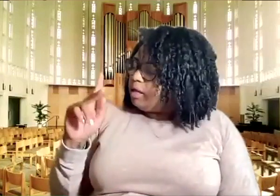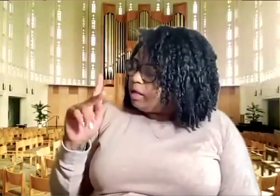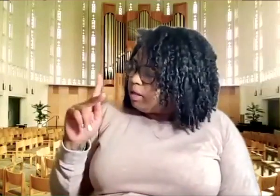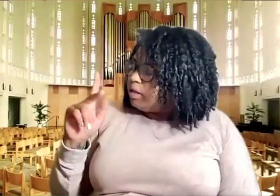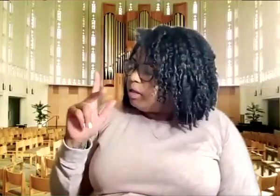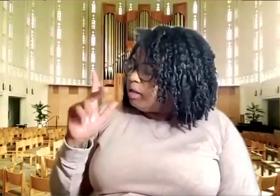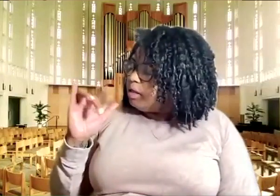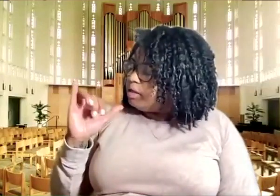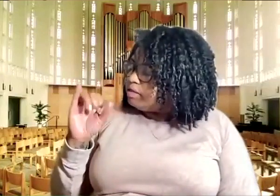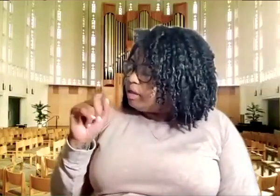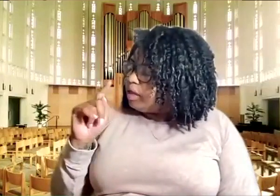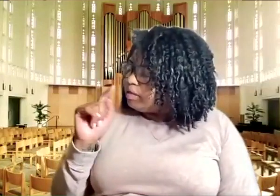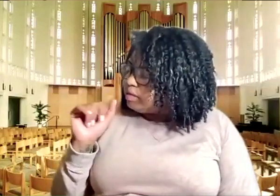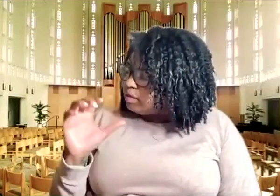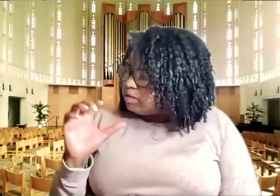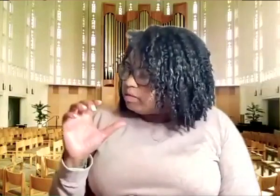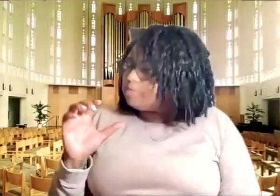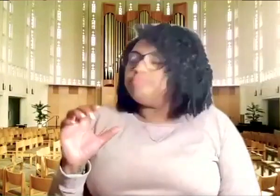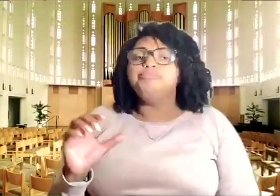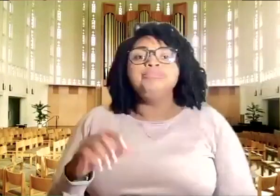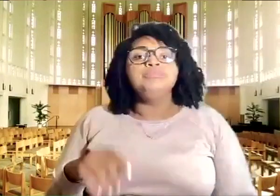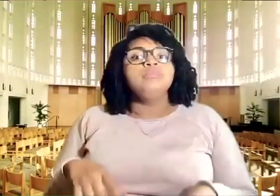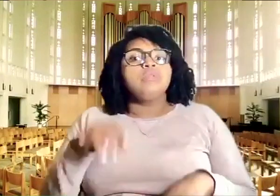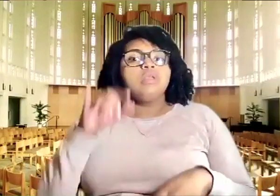a reminder on this day